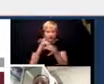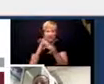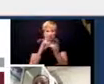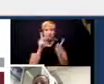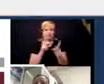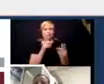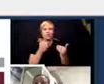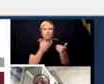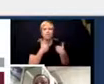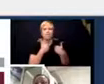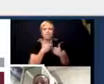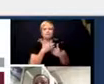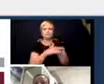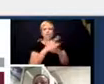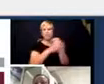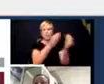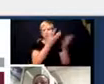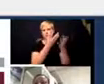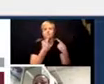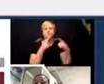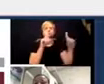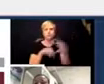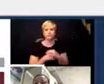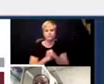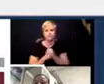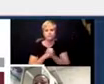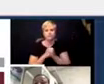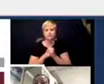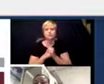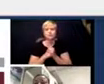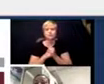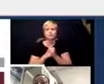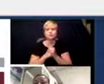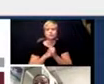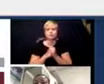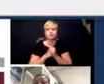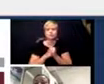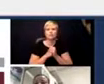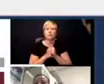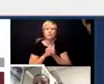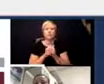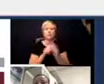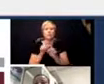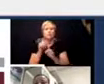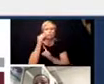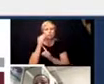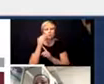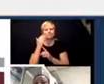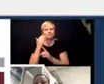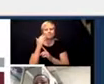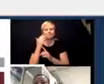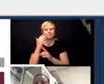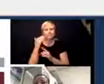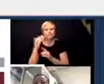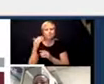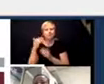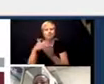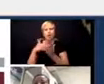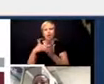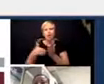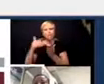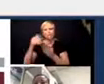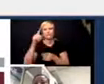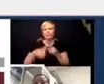necessary to be successful. We also know that there are often times where we aren't able to contact people by phone alone,